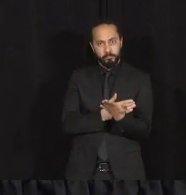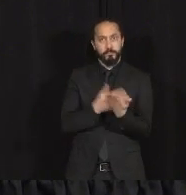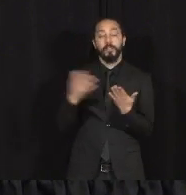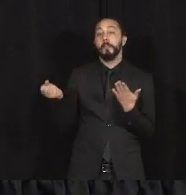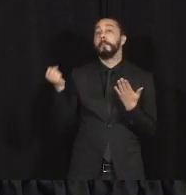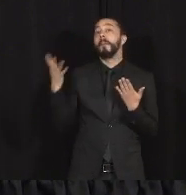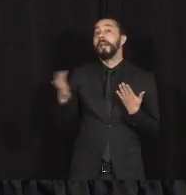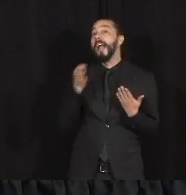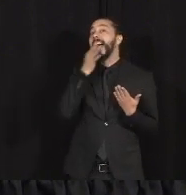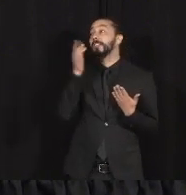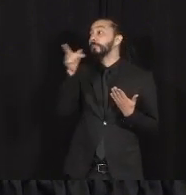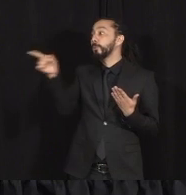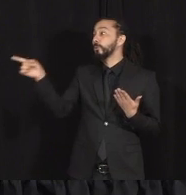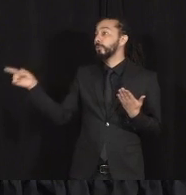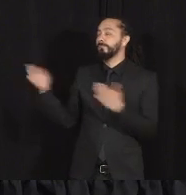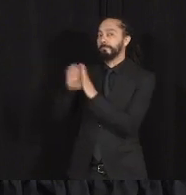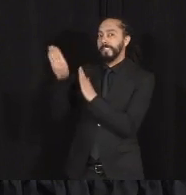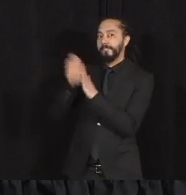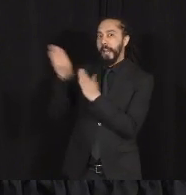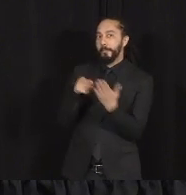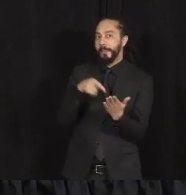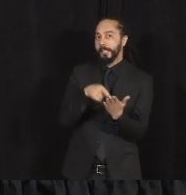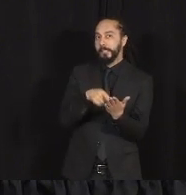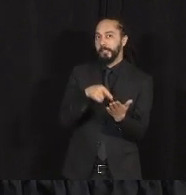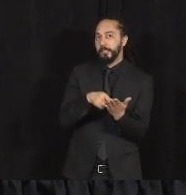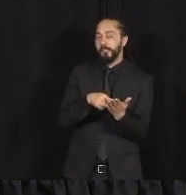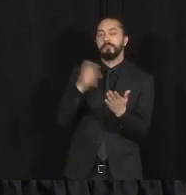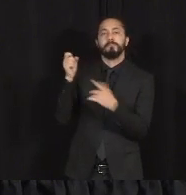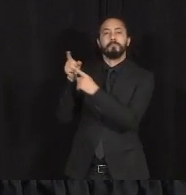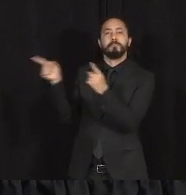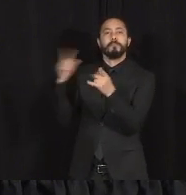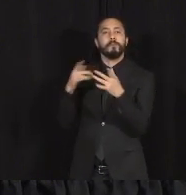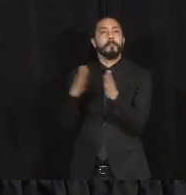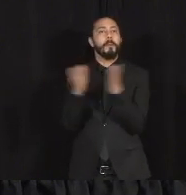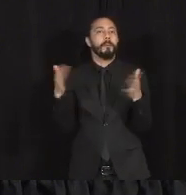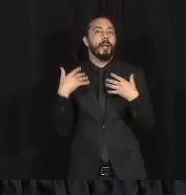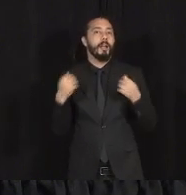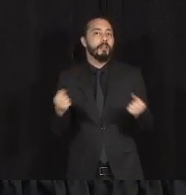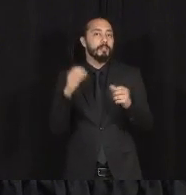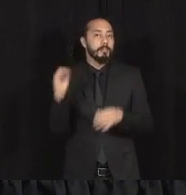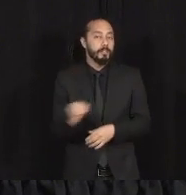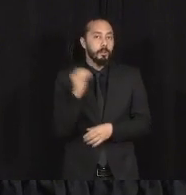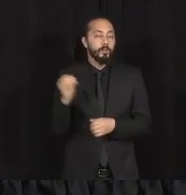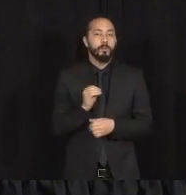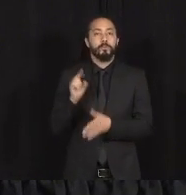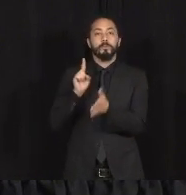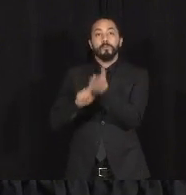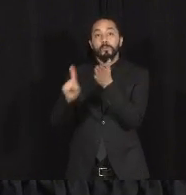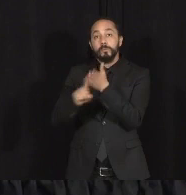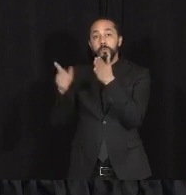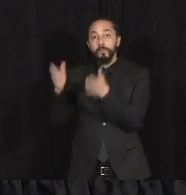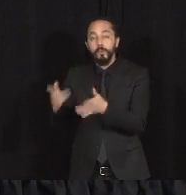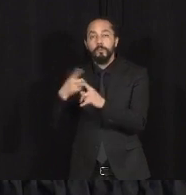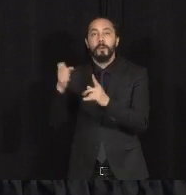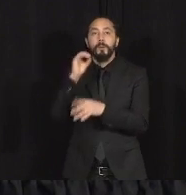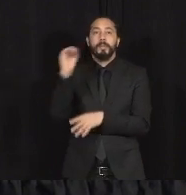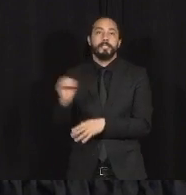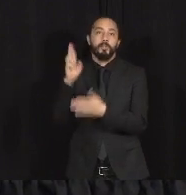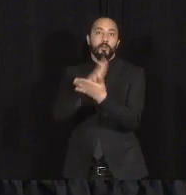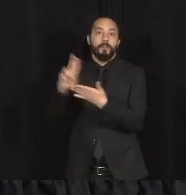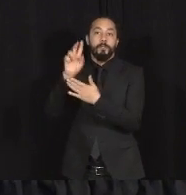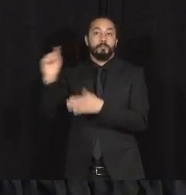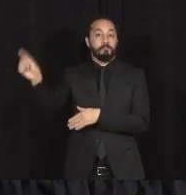Health, Public Health Ontario, and researchers at Ontario universities. All of this